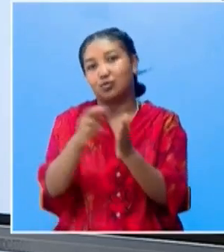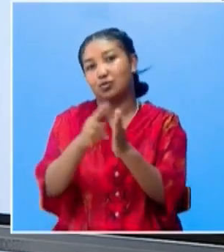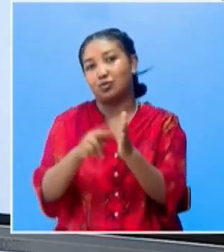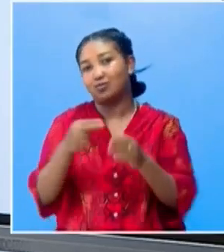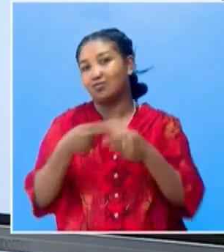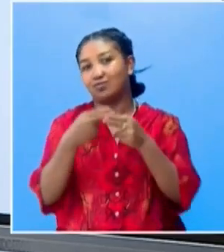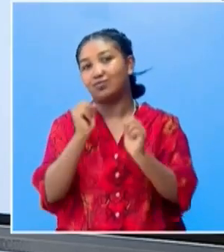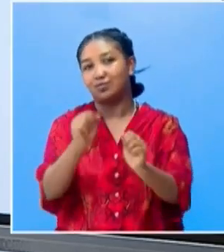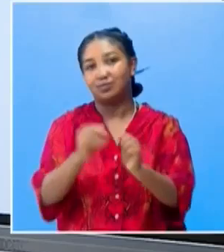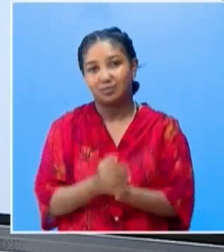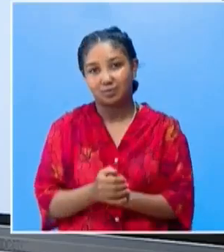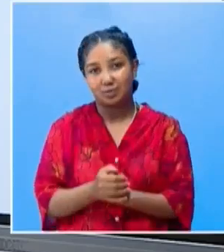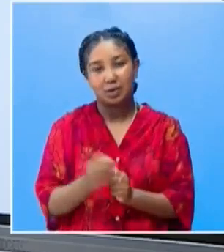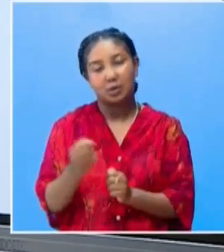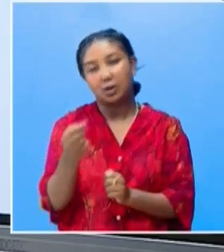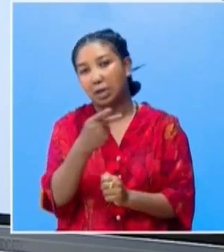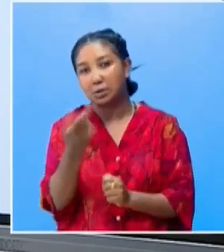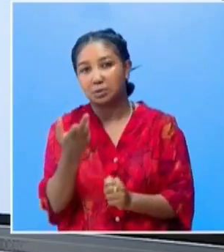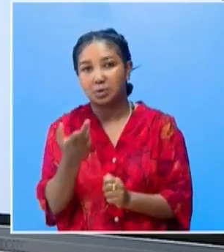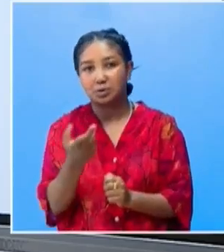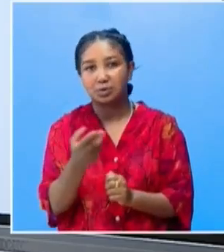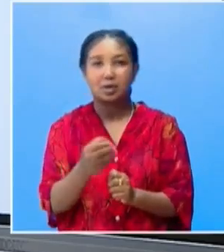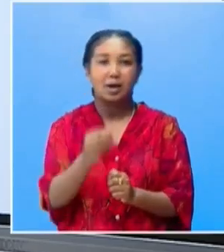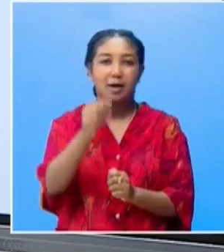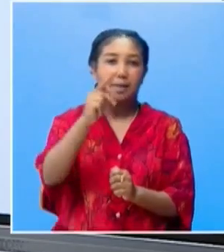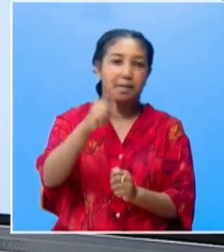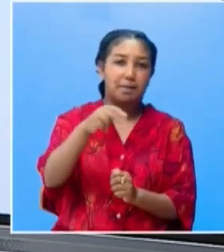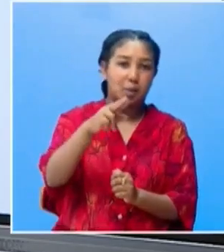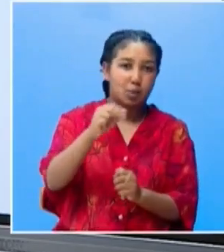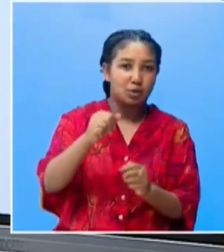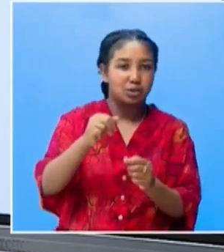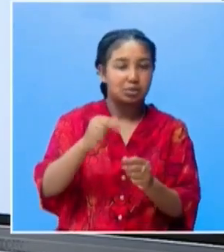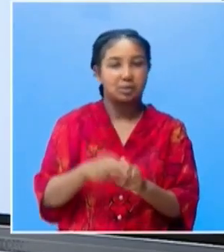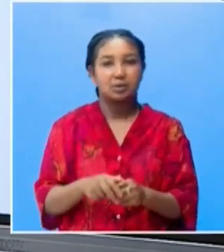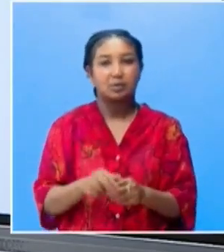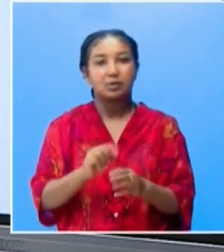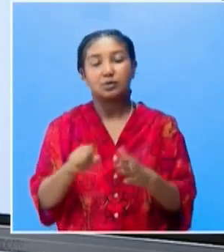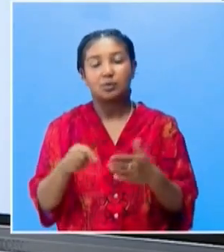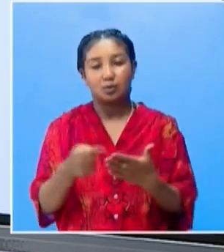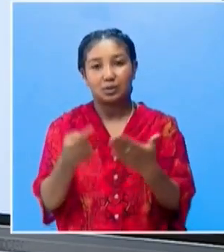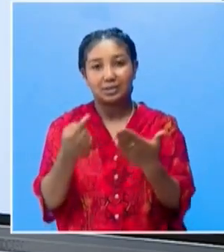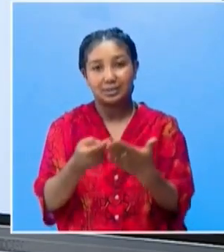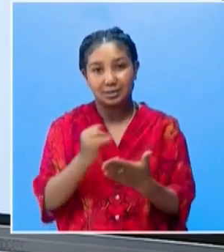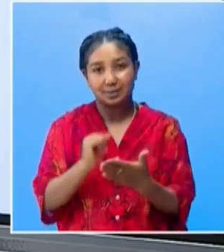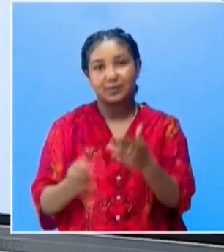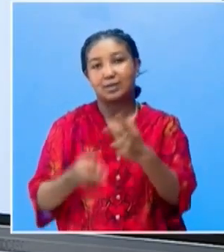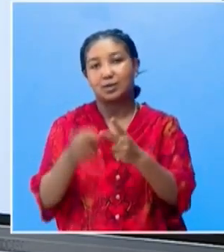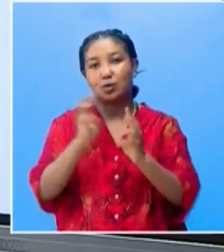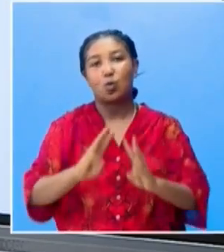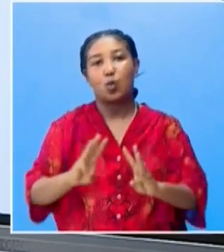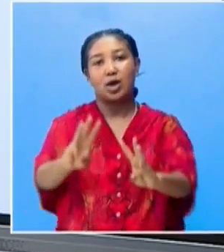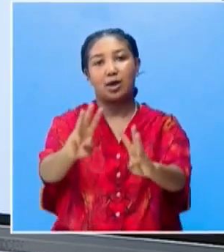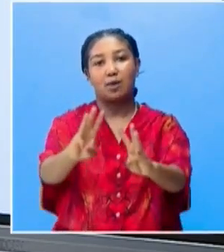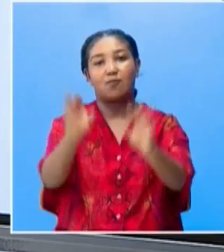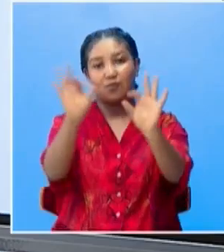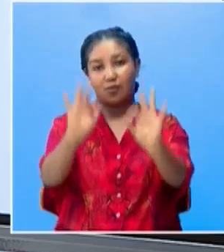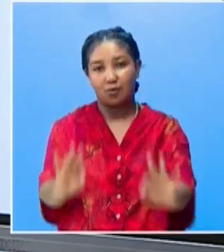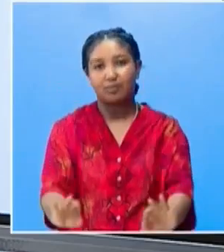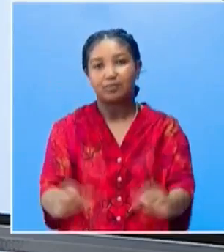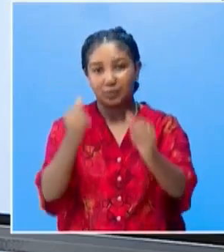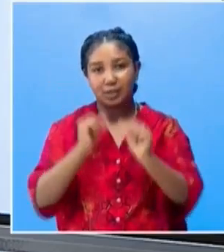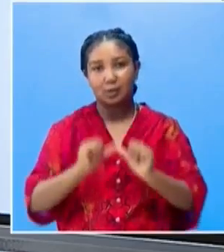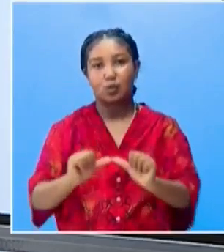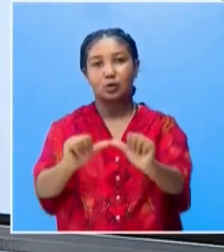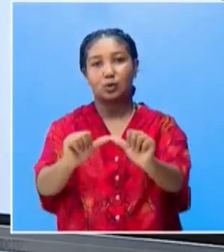it is a specific issue, you can also use the preposition on, okay? All right, this is the third way or the third form. Let's